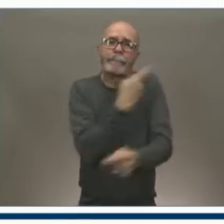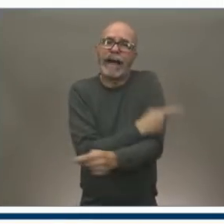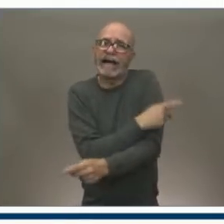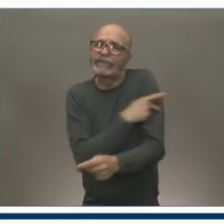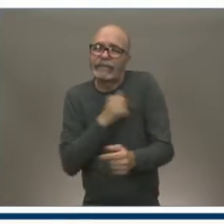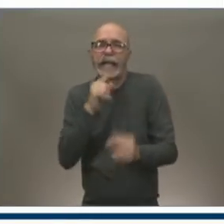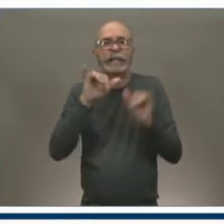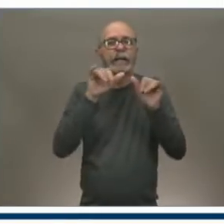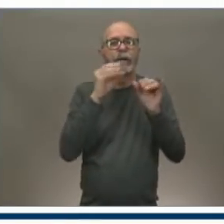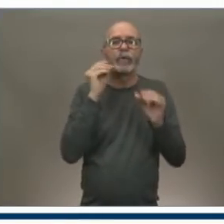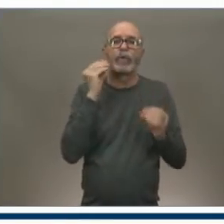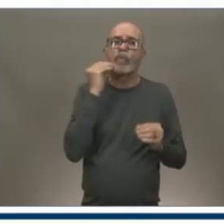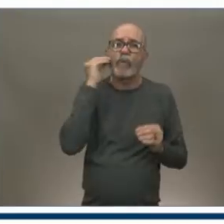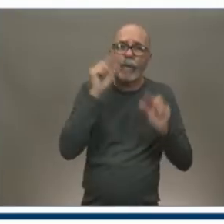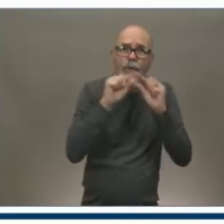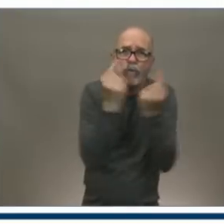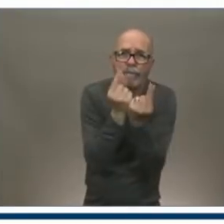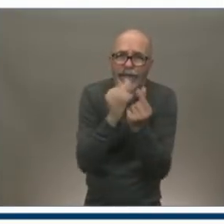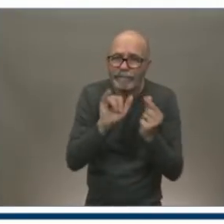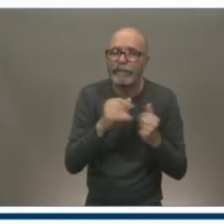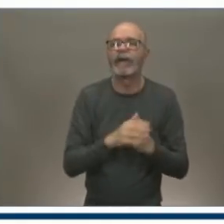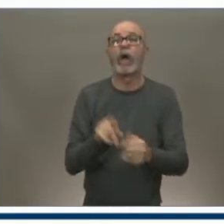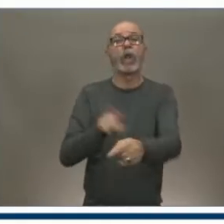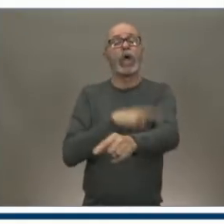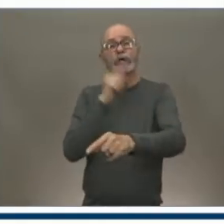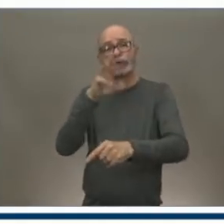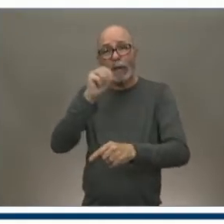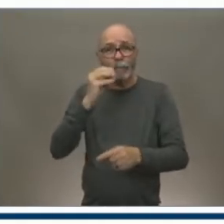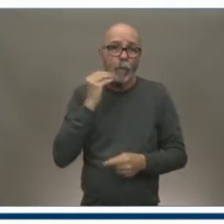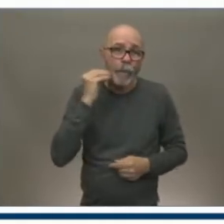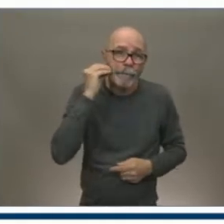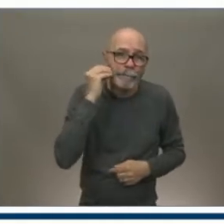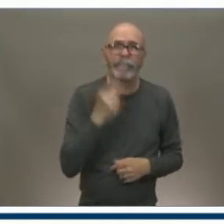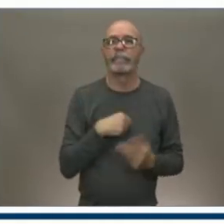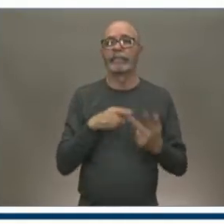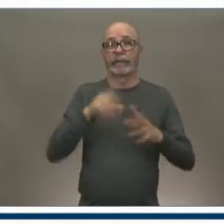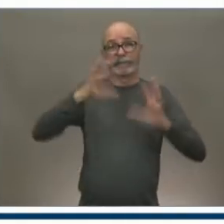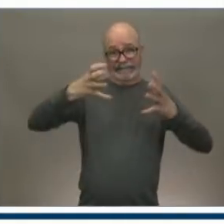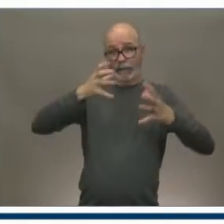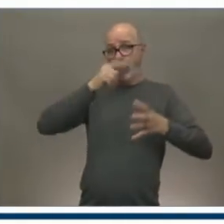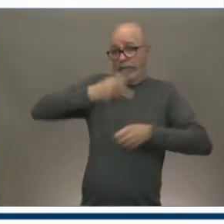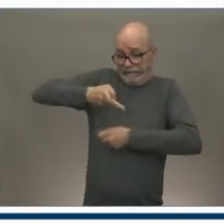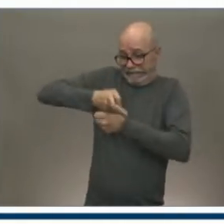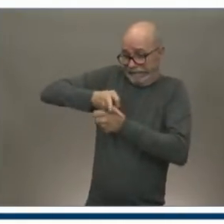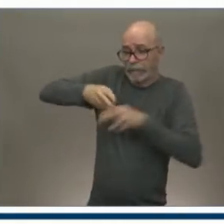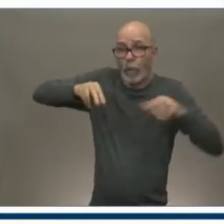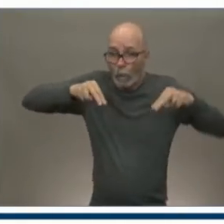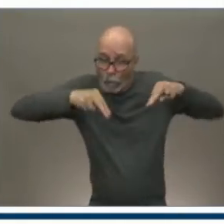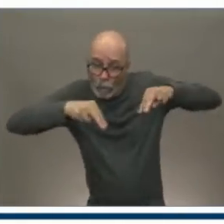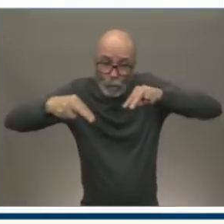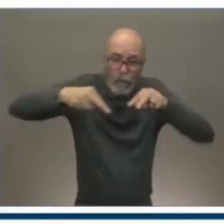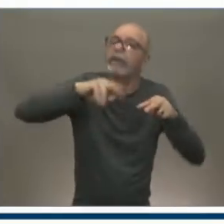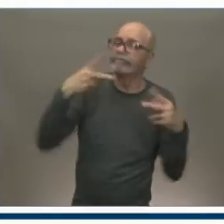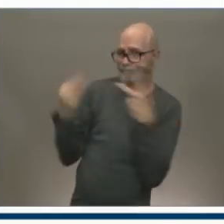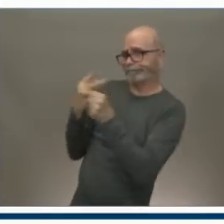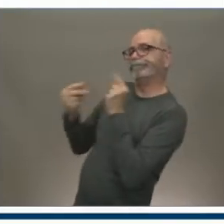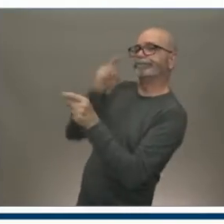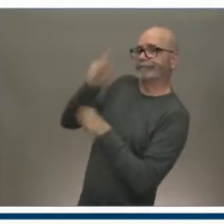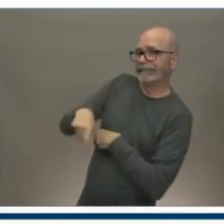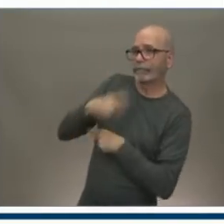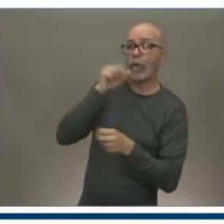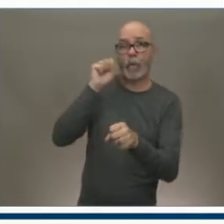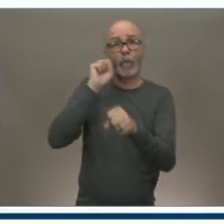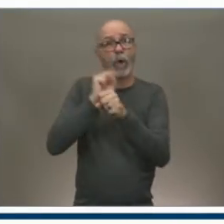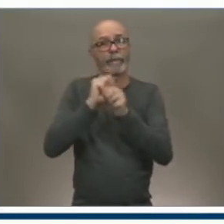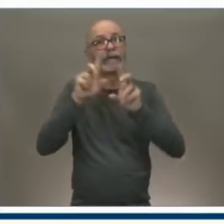live in long-term care homes and their designated caregivers, those who work and live in Department of Community Service facilities